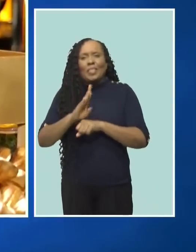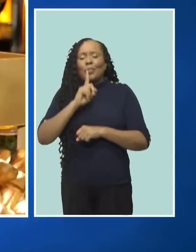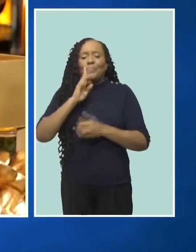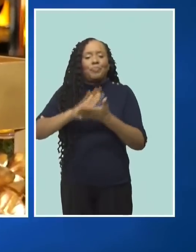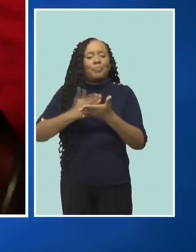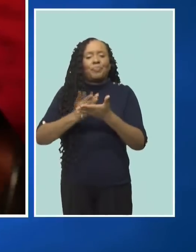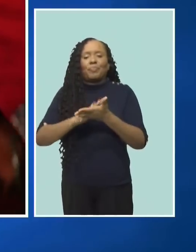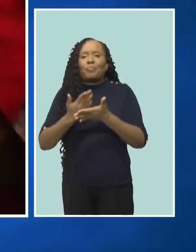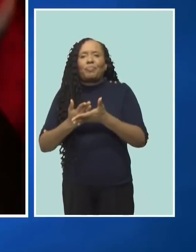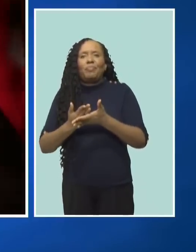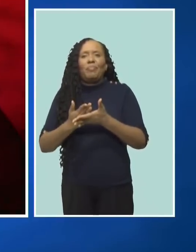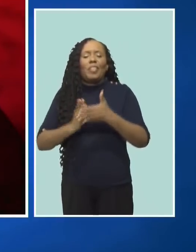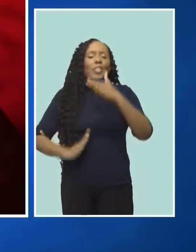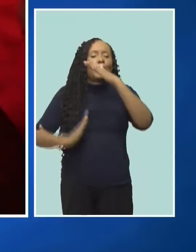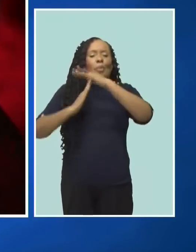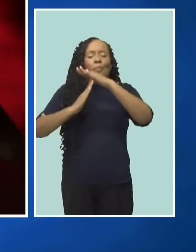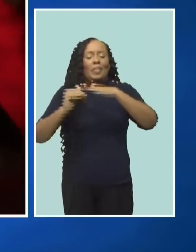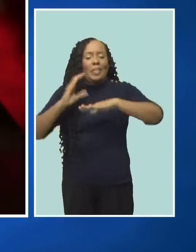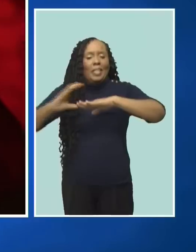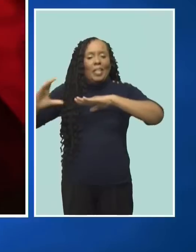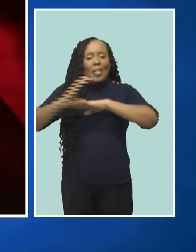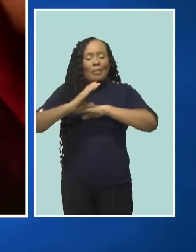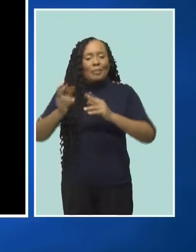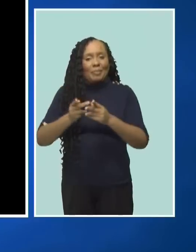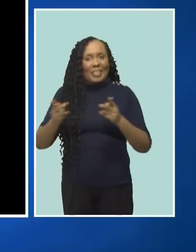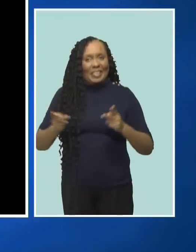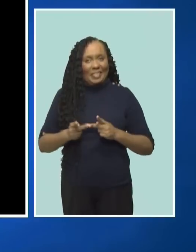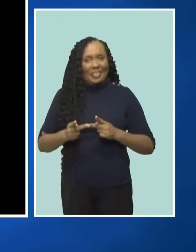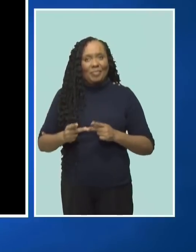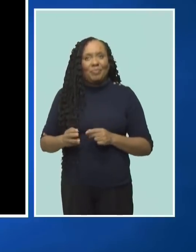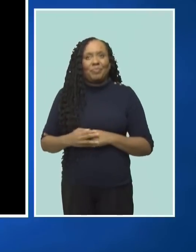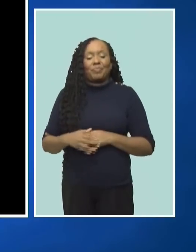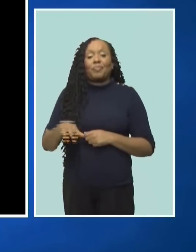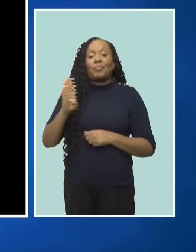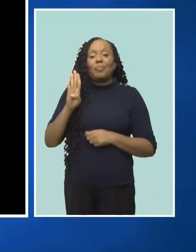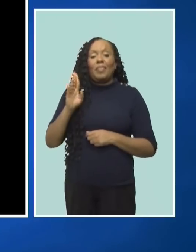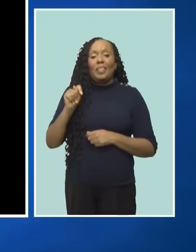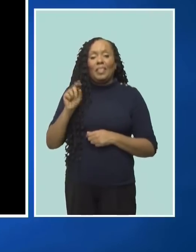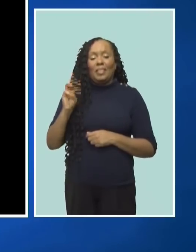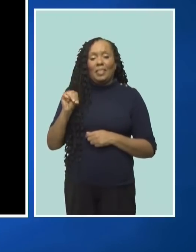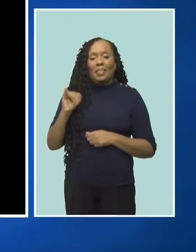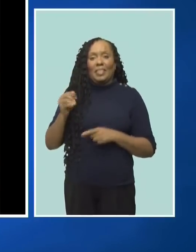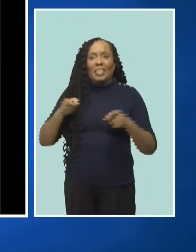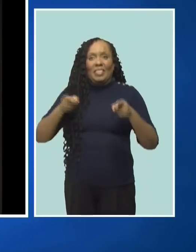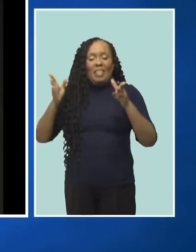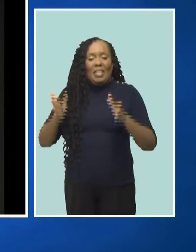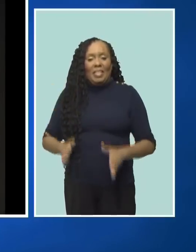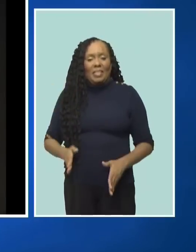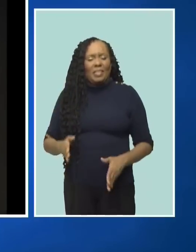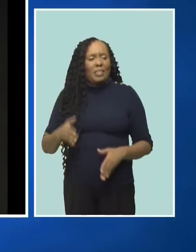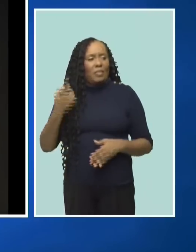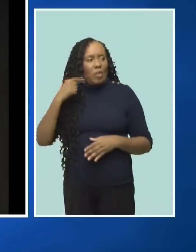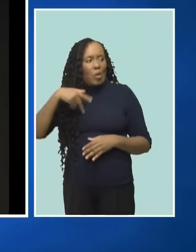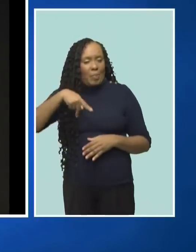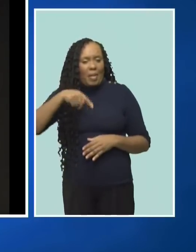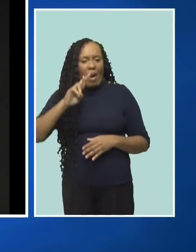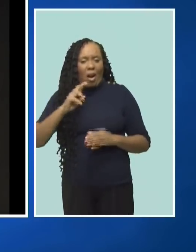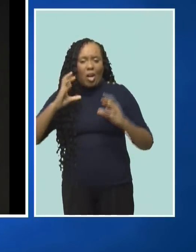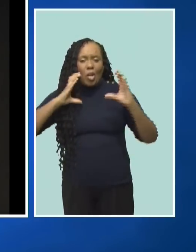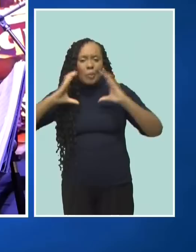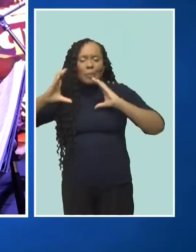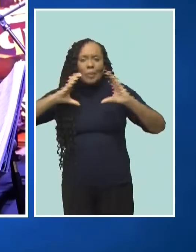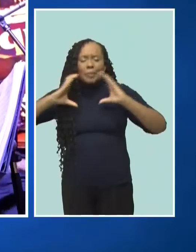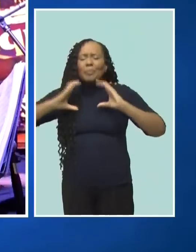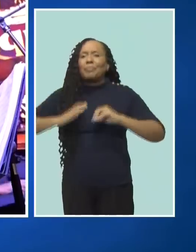culinary capital of the Caribbean. BTMI's Director of Public Relations and Communications, April